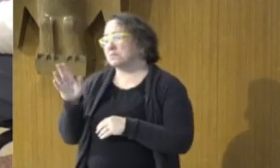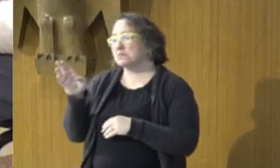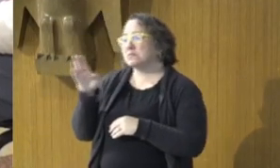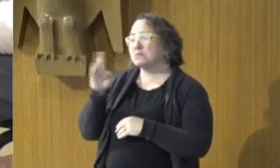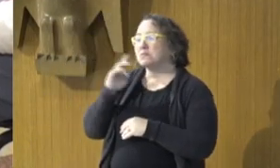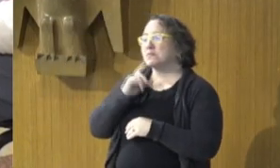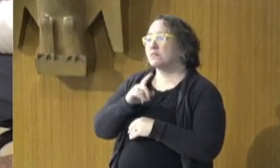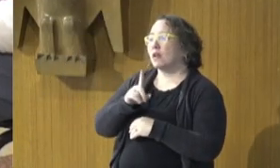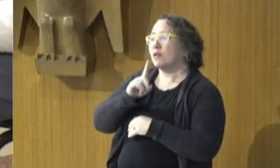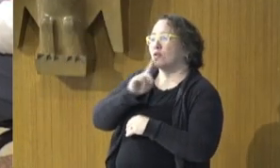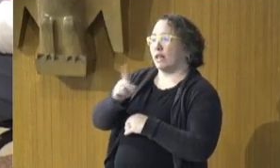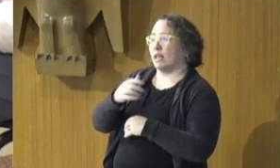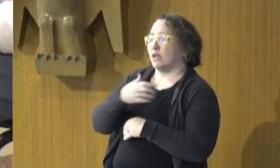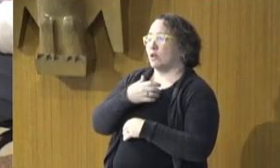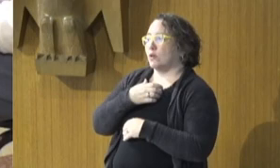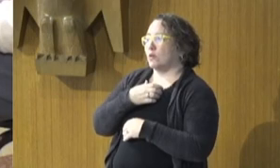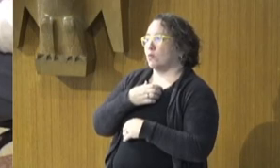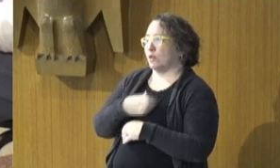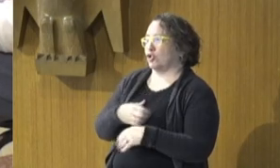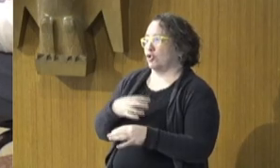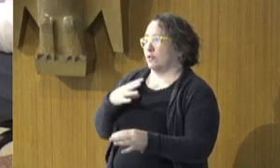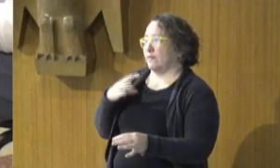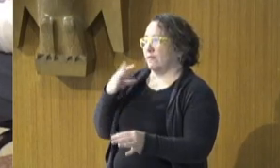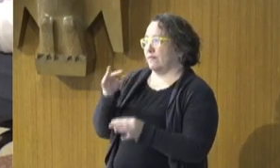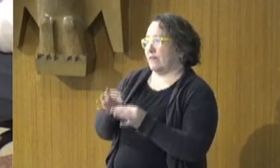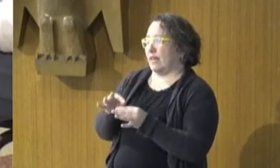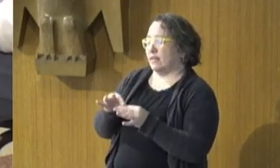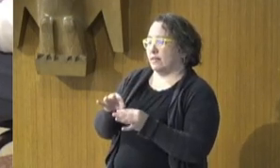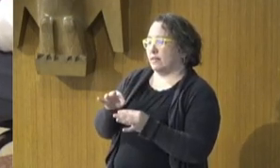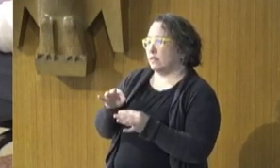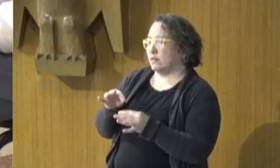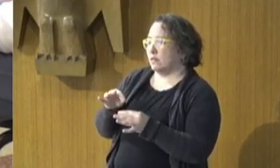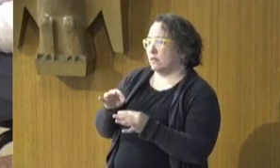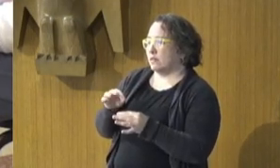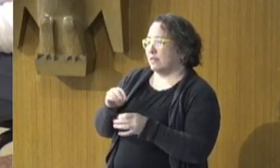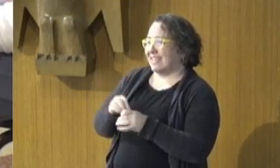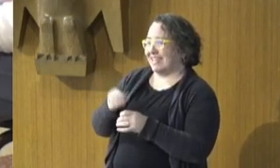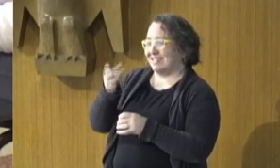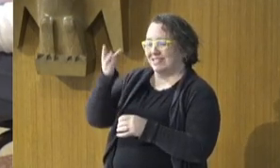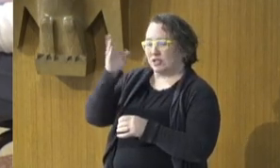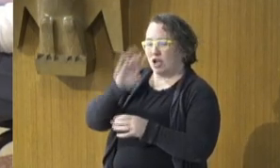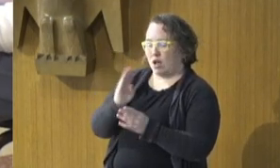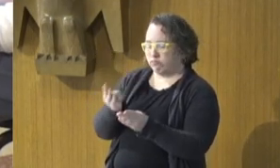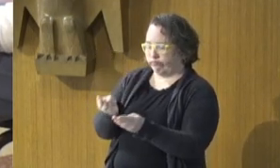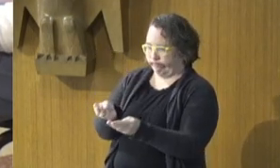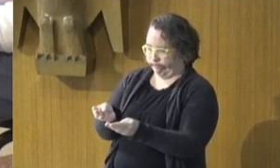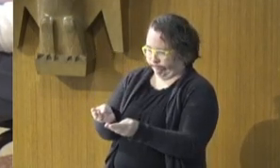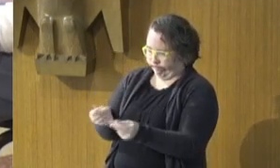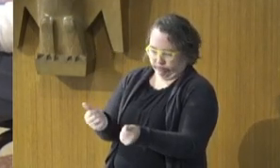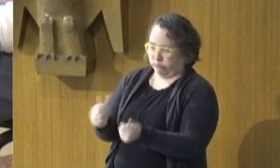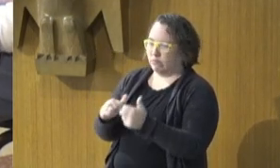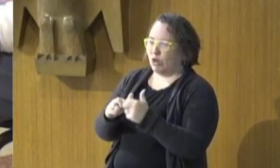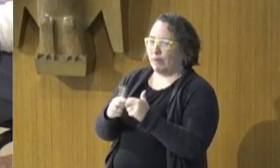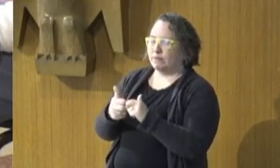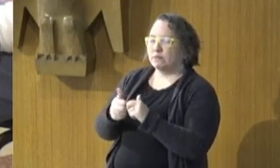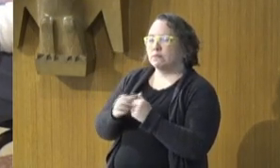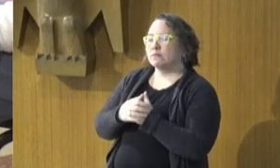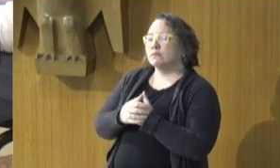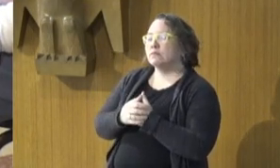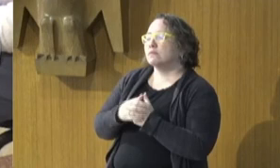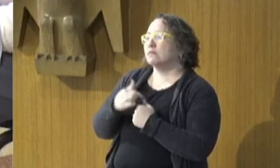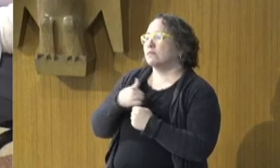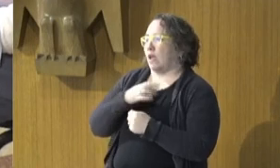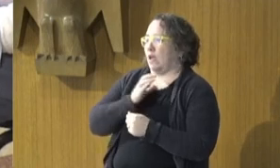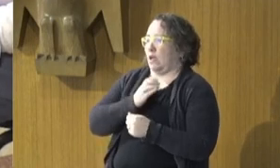I really wish faith in God did away with all the hardships of life, and that it was